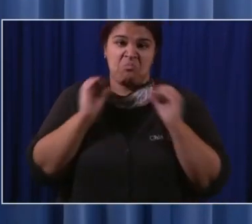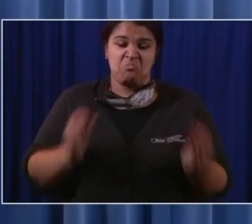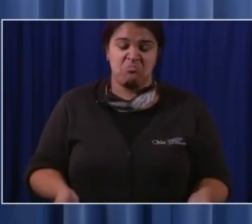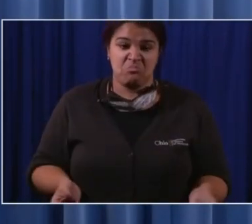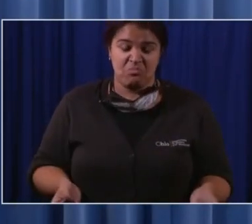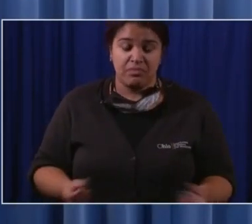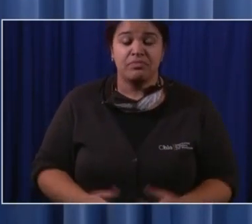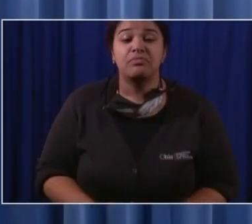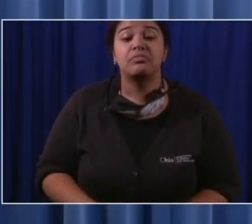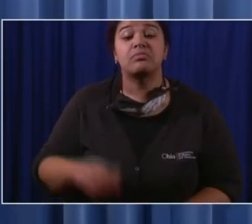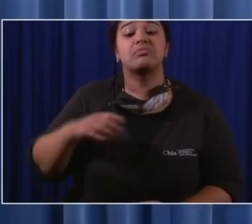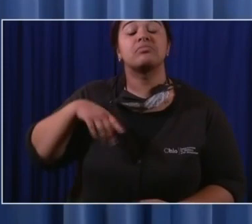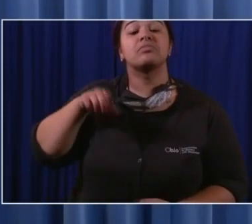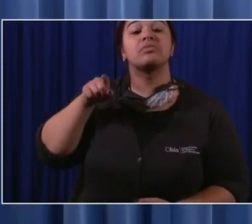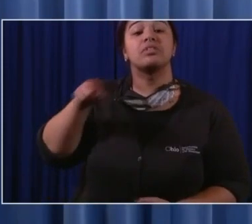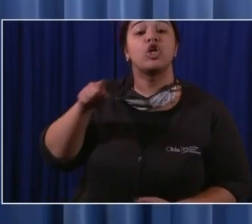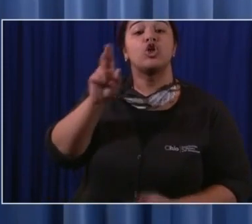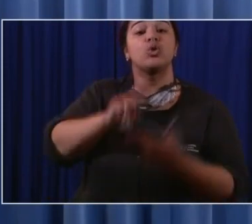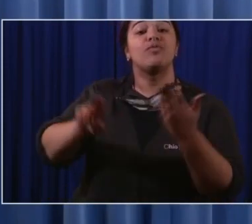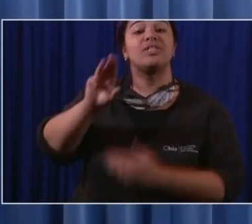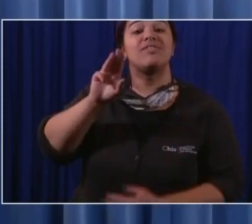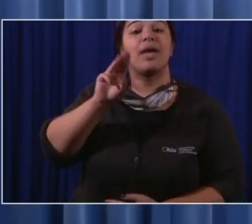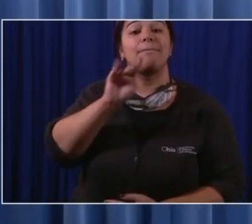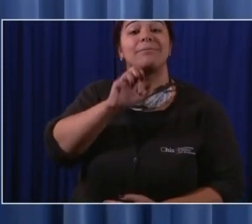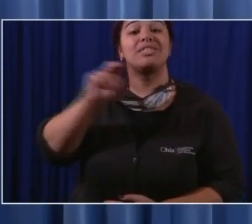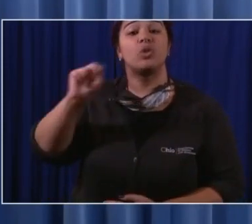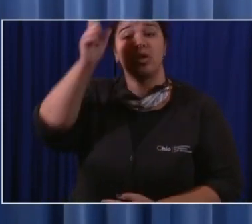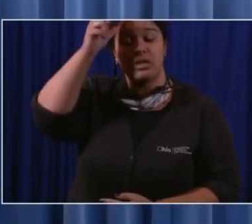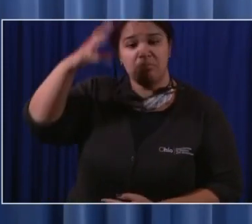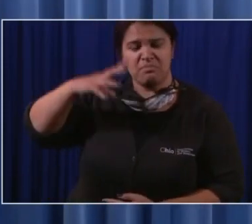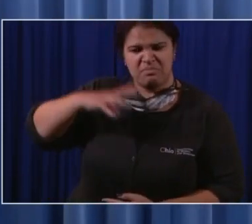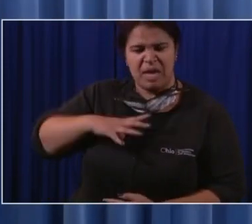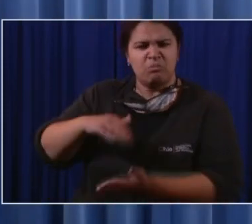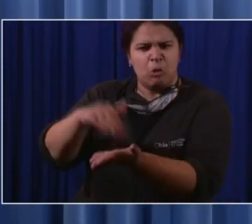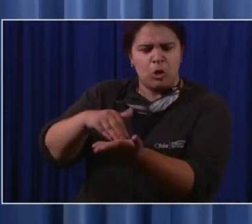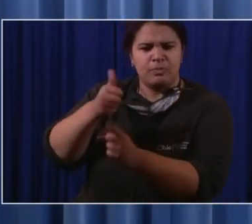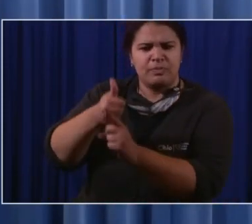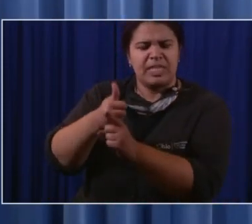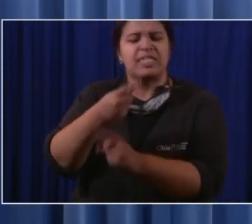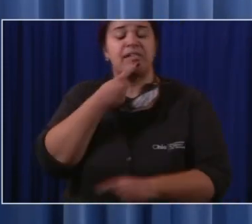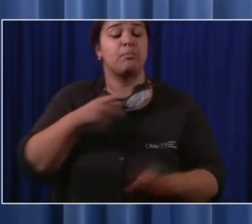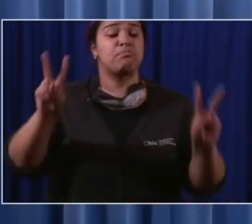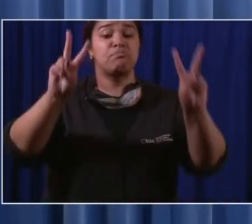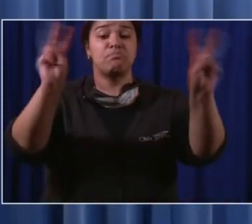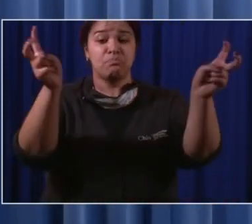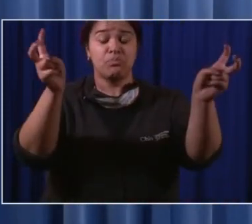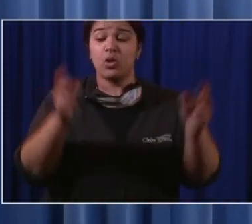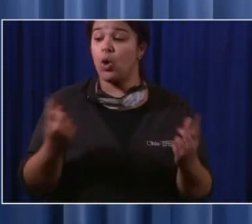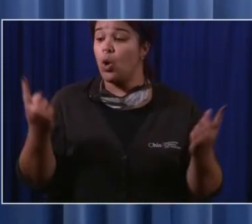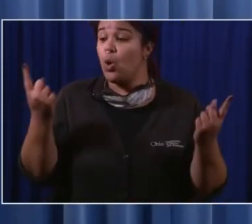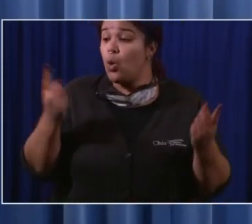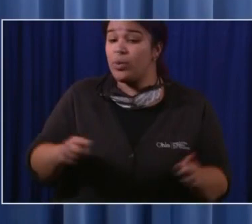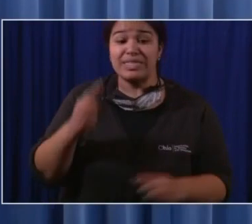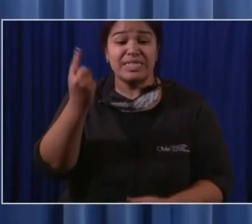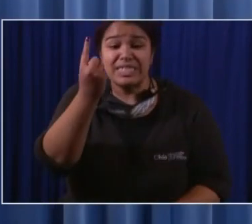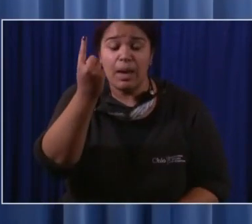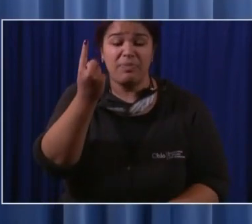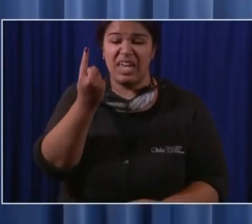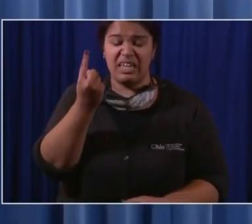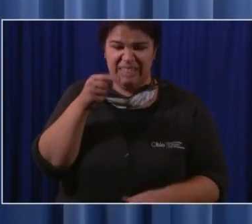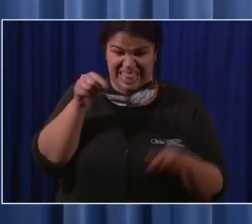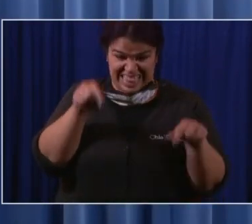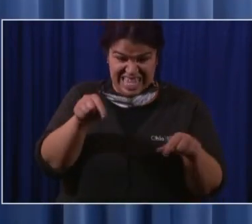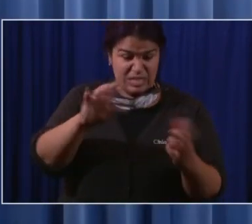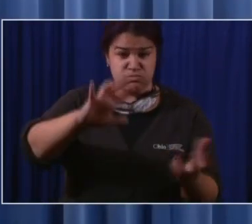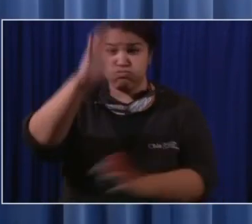the University of Minnesota, said the following, quote, "When you have something like this happening, there's no way that traditional testing and tracing is going to